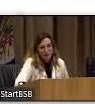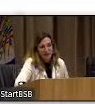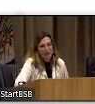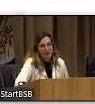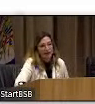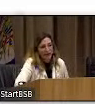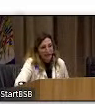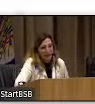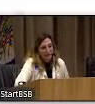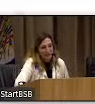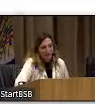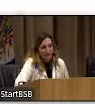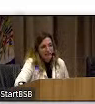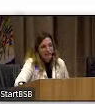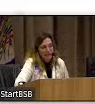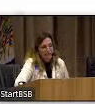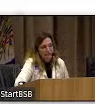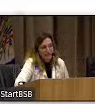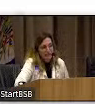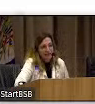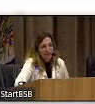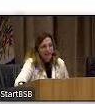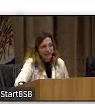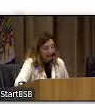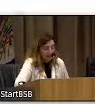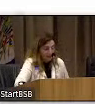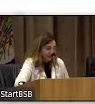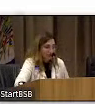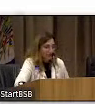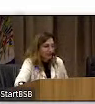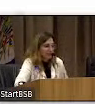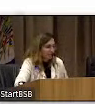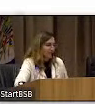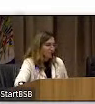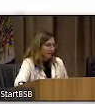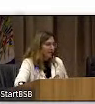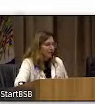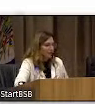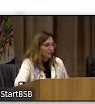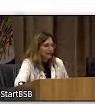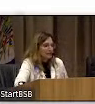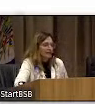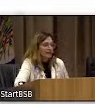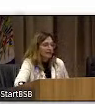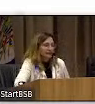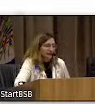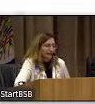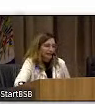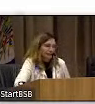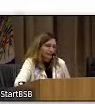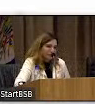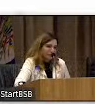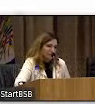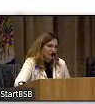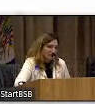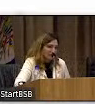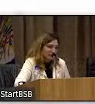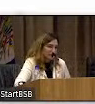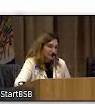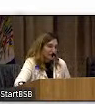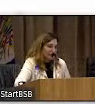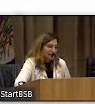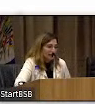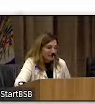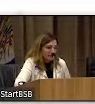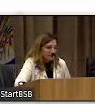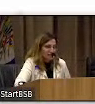do promotion and try to improve this aversion to the vaccine, but it's difficult. Maybe it's a little